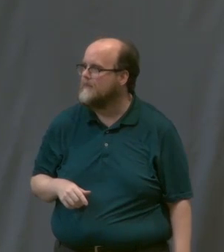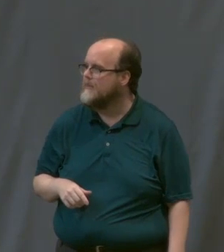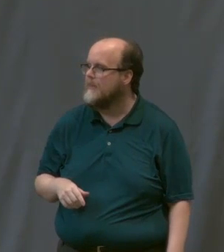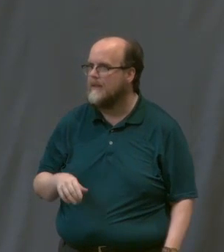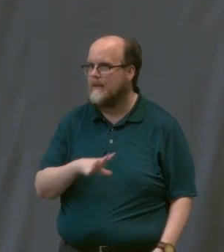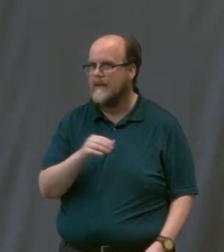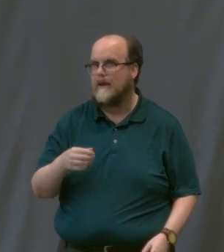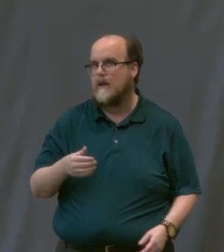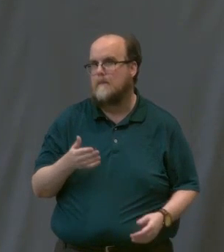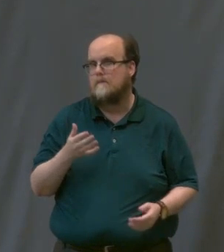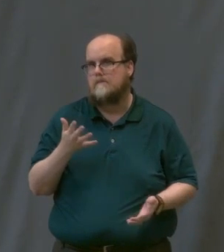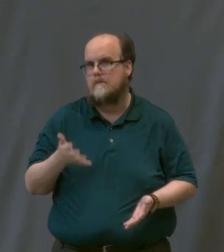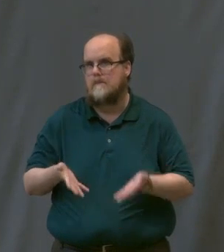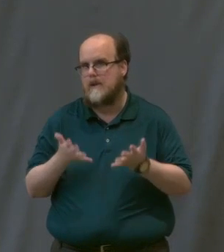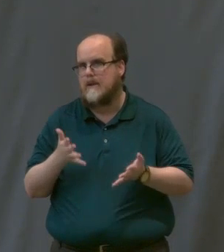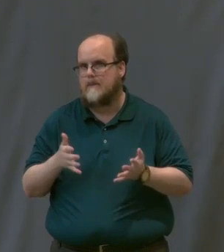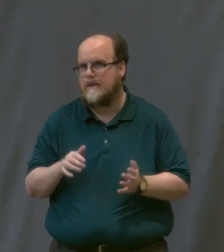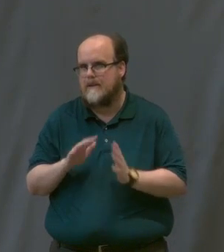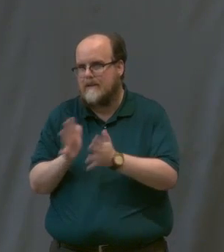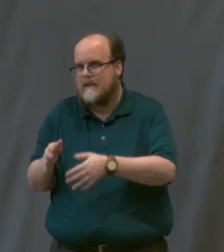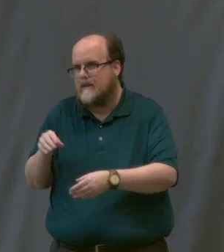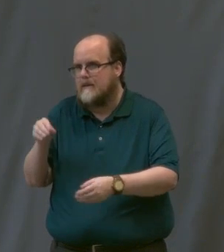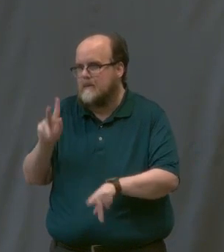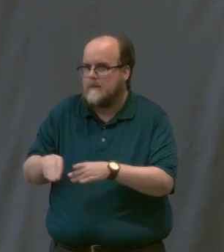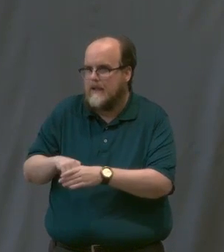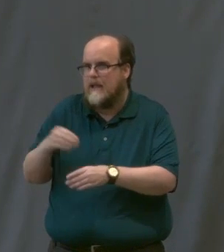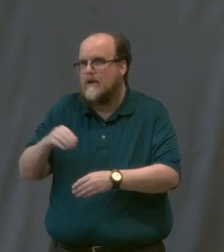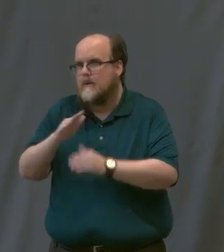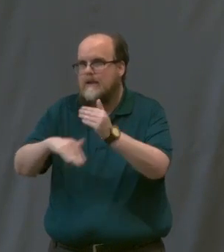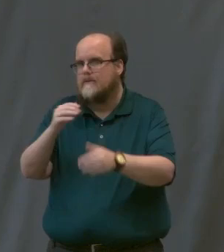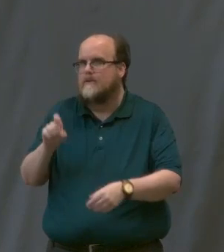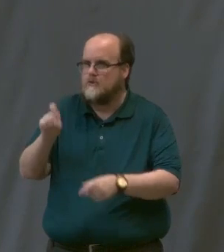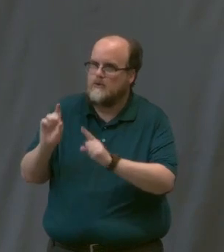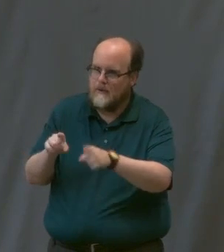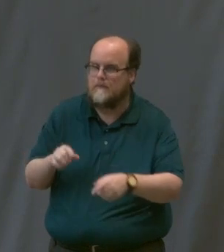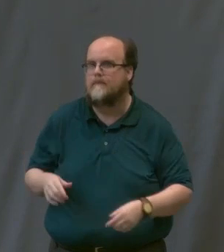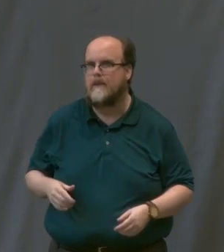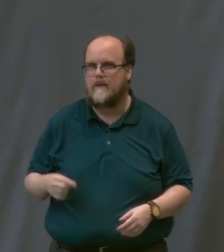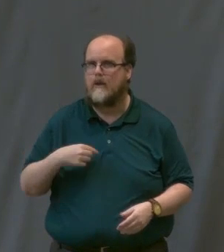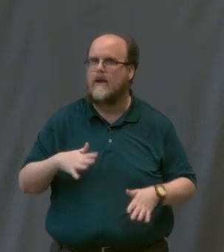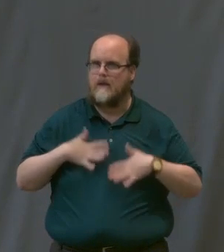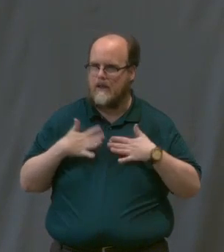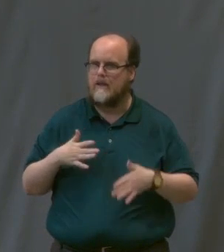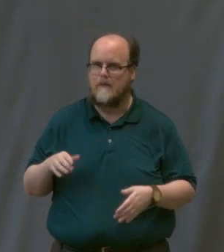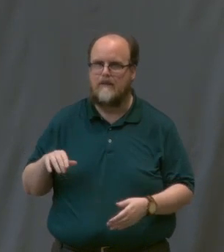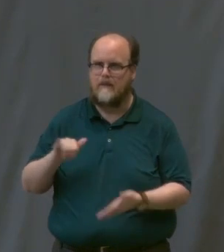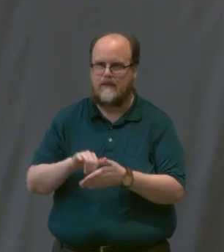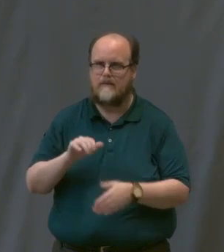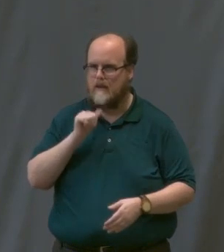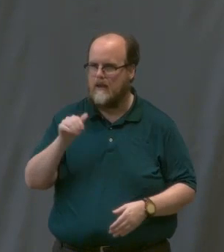And he said, I might accidentally leave people out of heaven that should have gone. So yeah, I'm glad that's not our